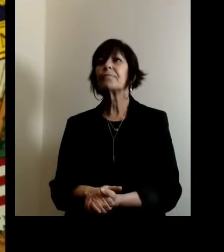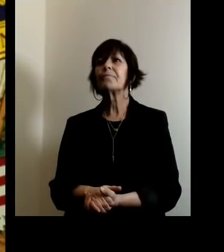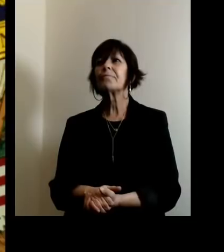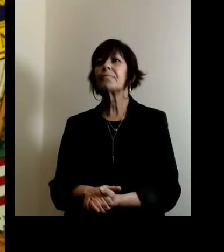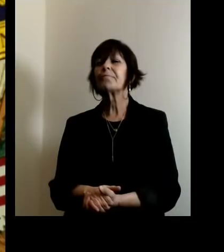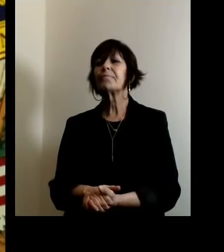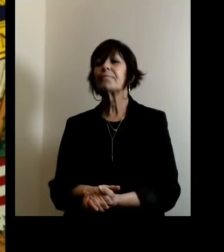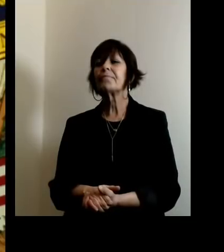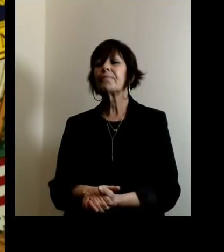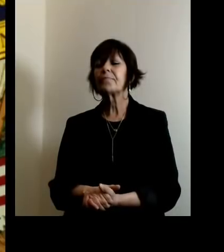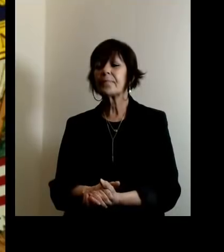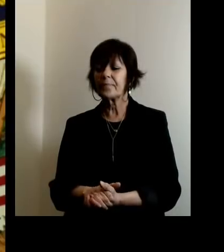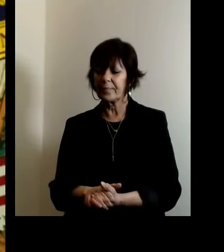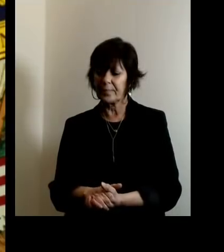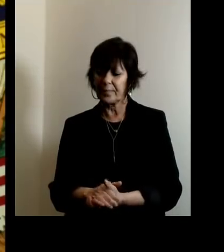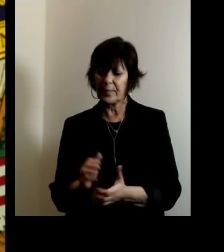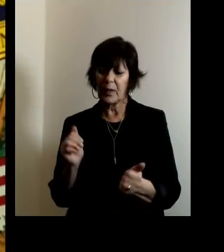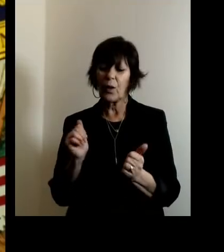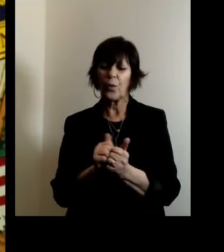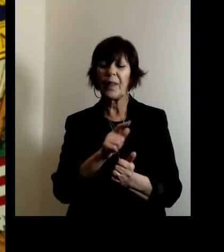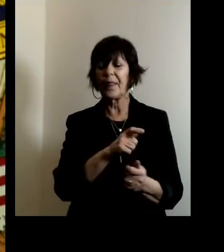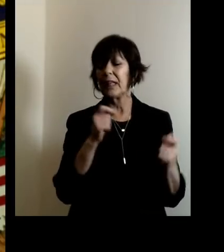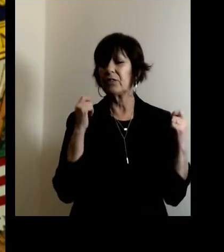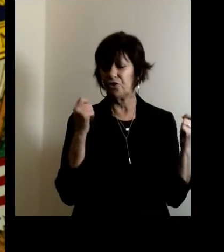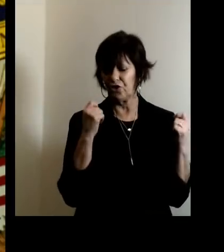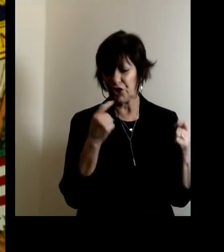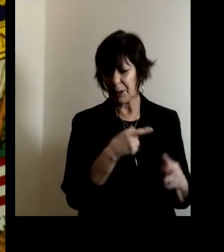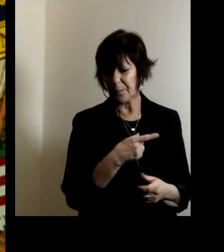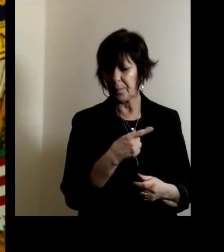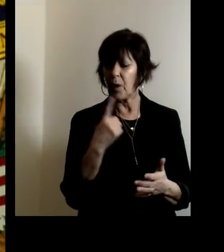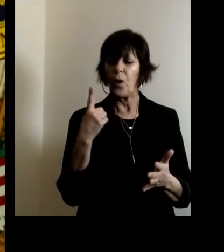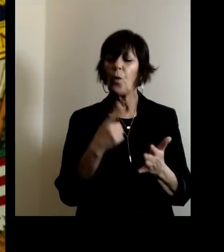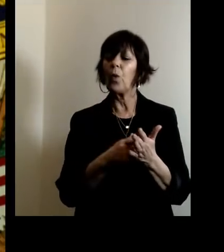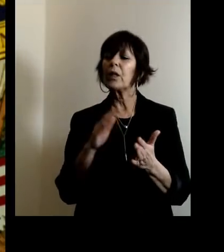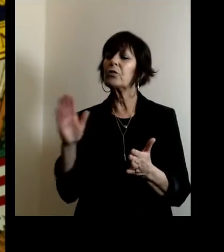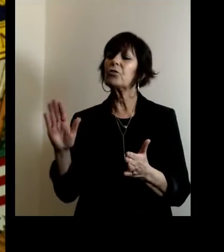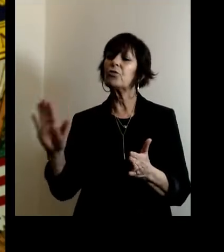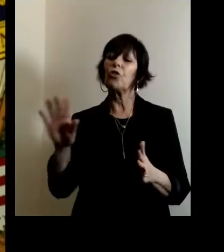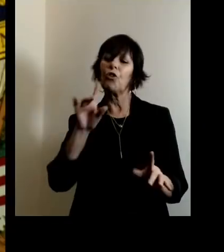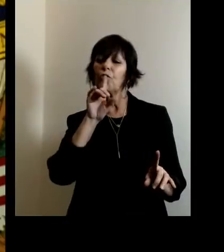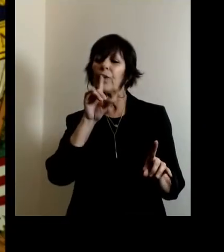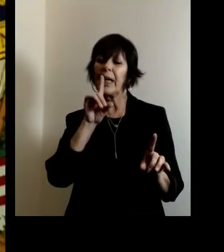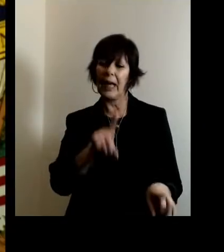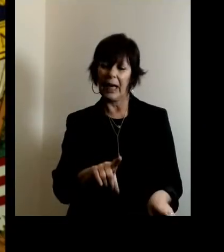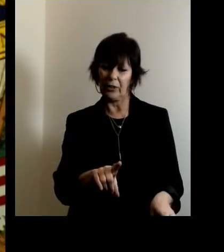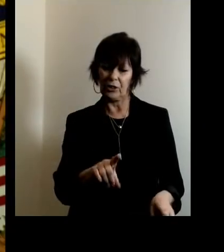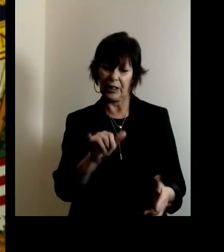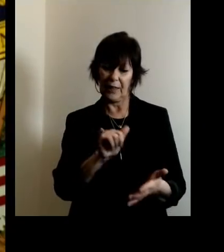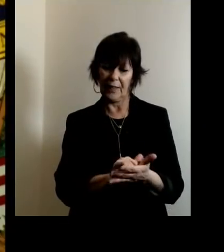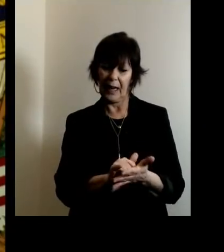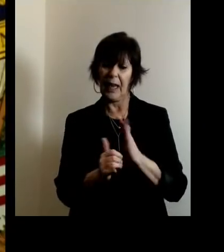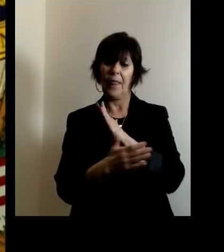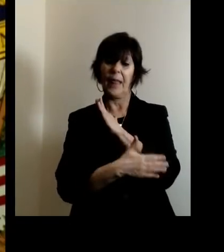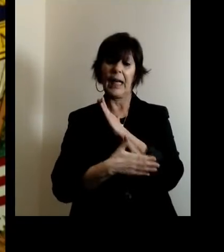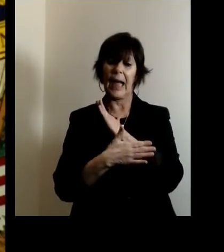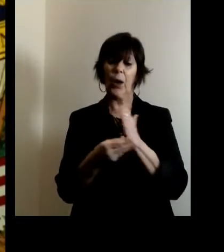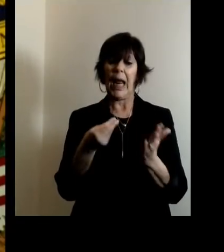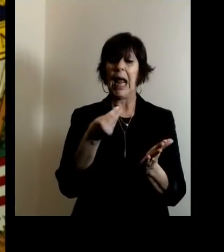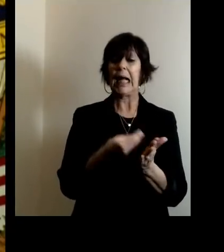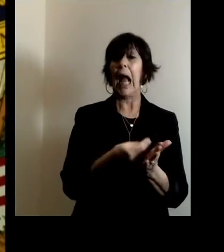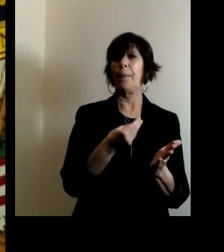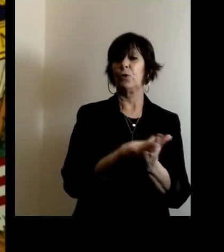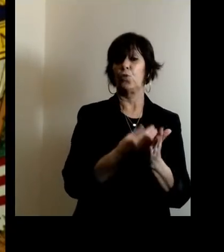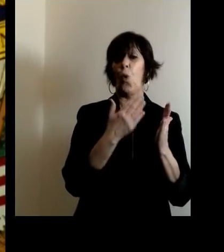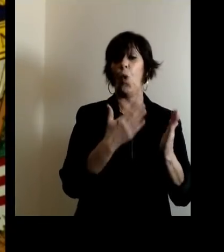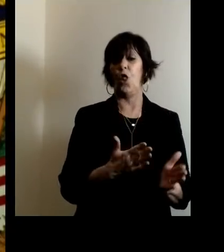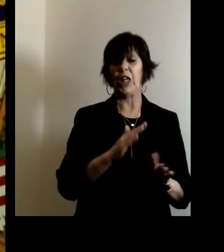in regards to Athletes Unleashed, what is your reaction to the fact that the county comptroller has set up a GoFundMe